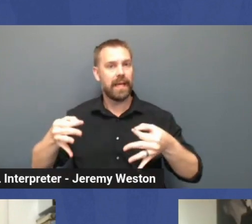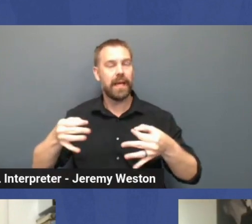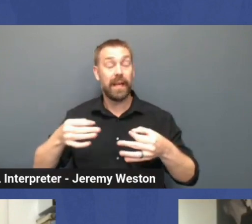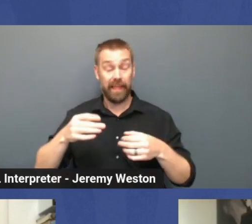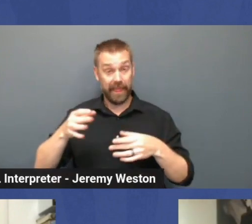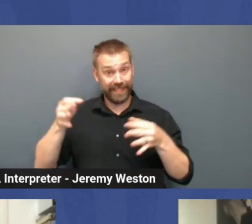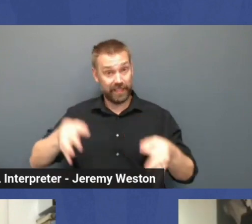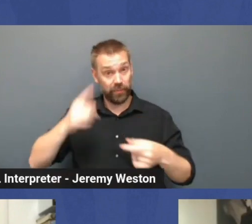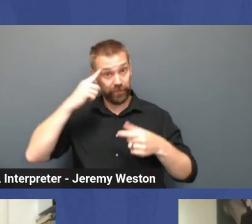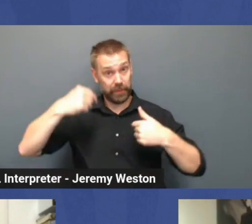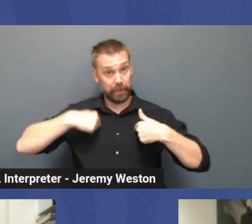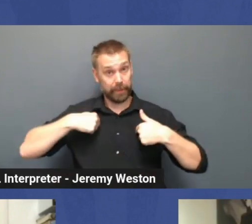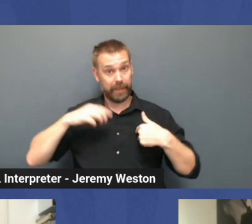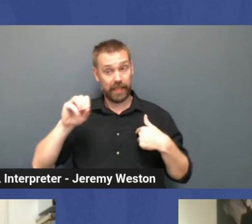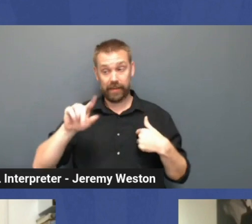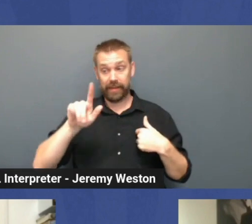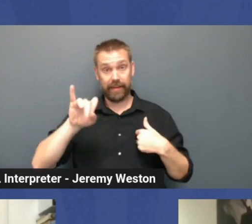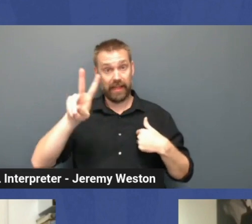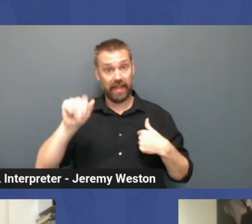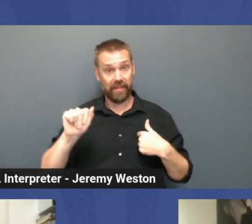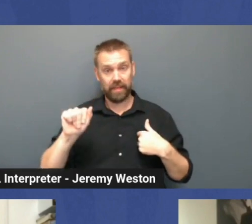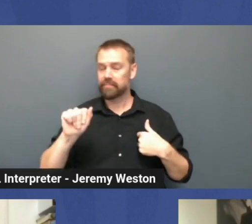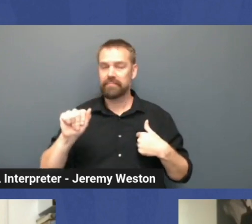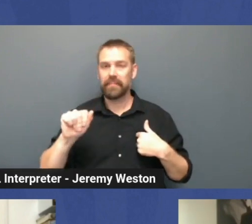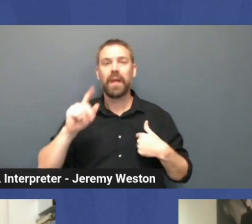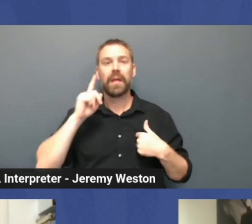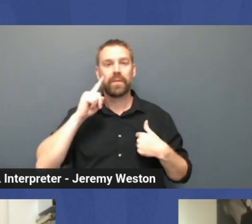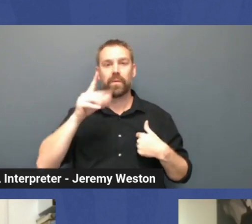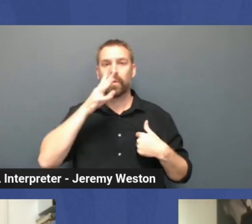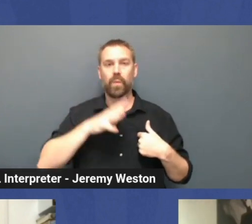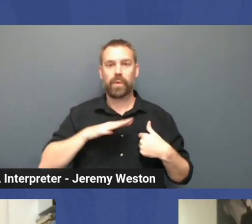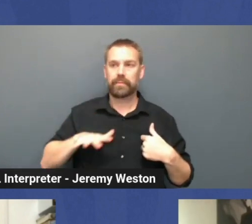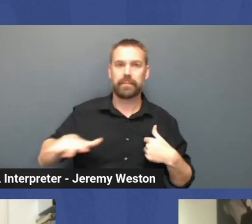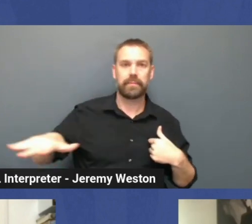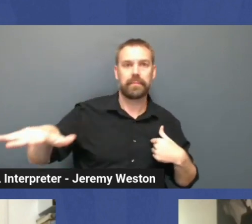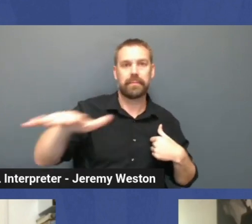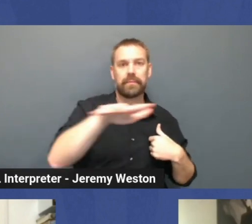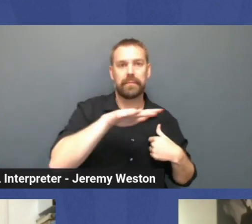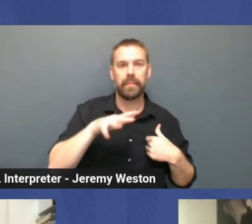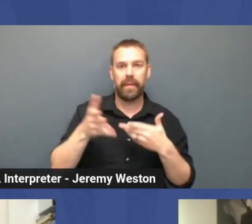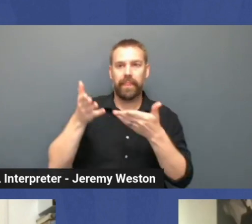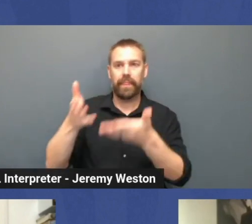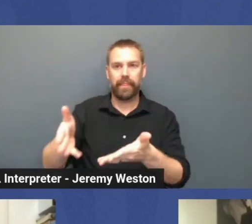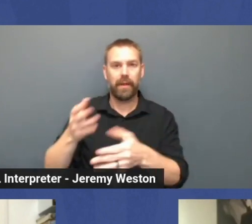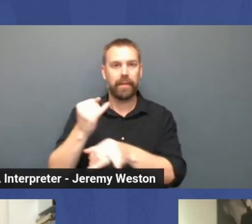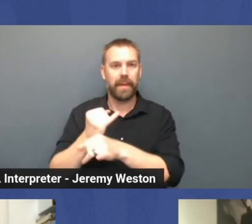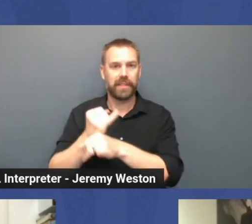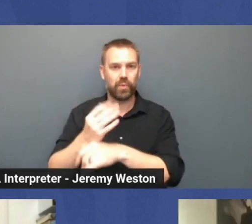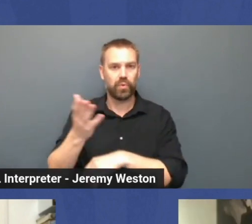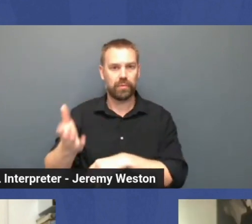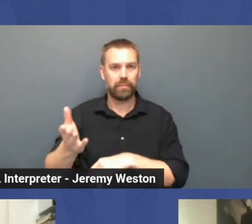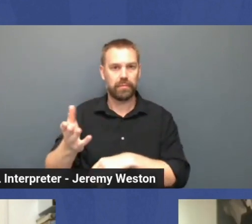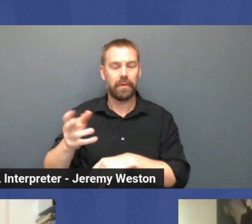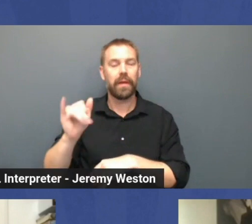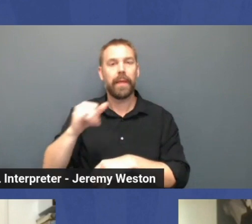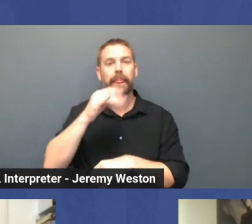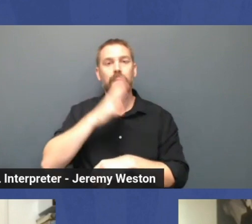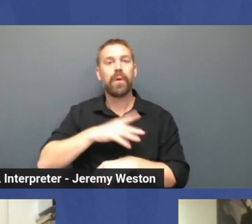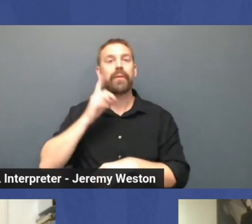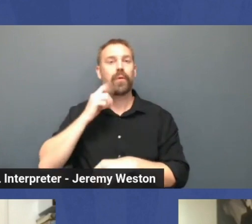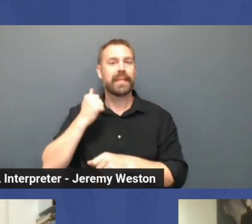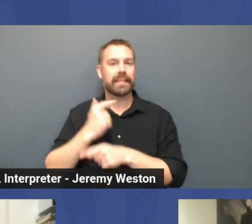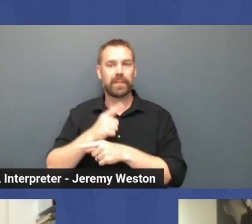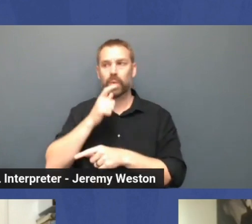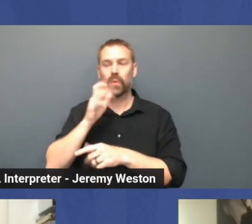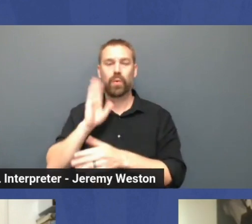Payton. That decision is for the sisters who are currently at my institution. That decision is for the sisters who are coming into